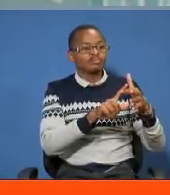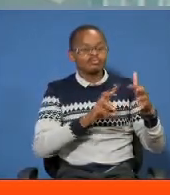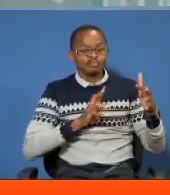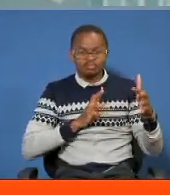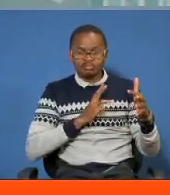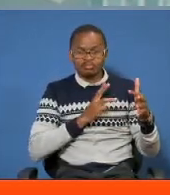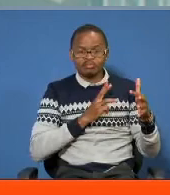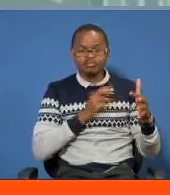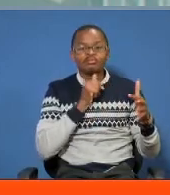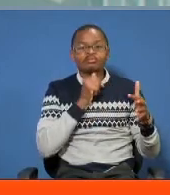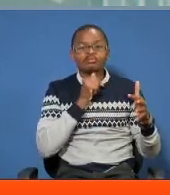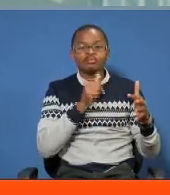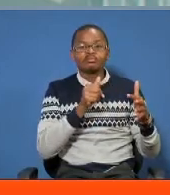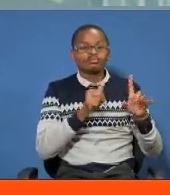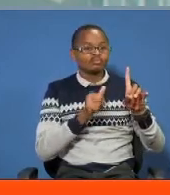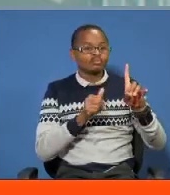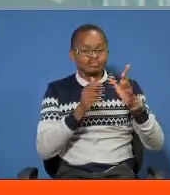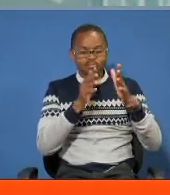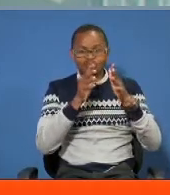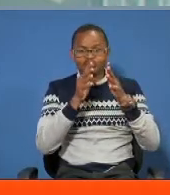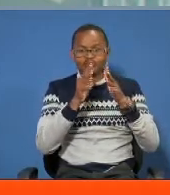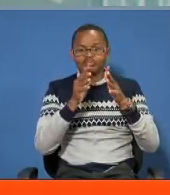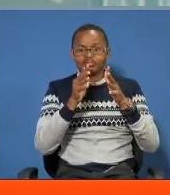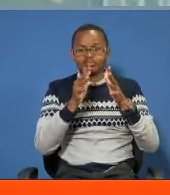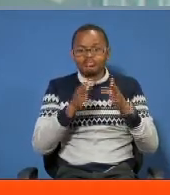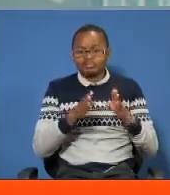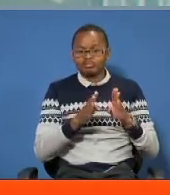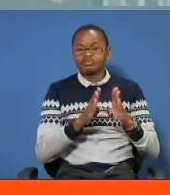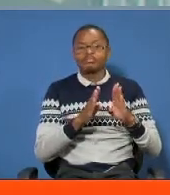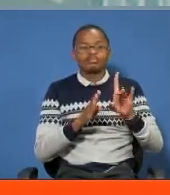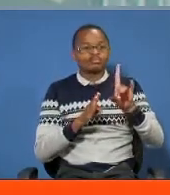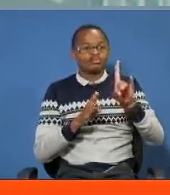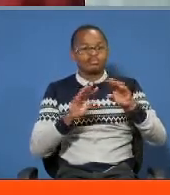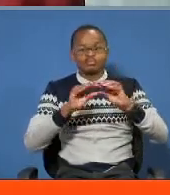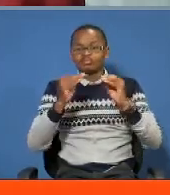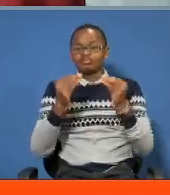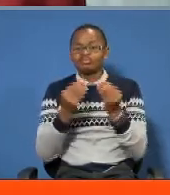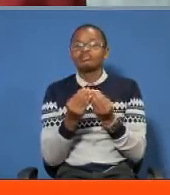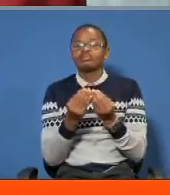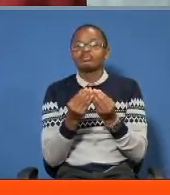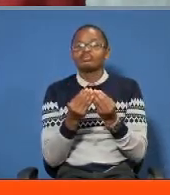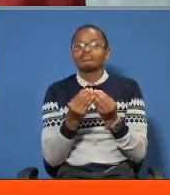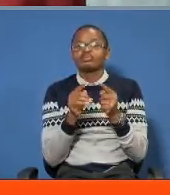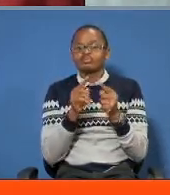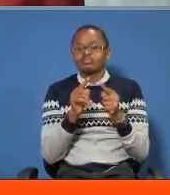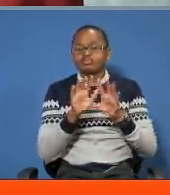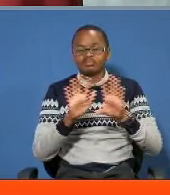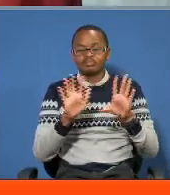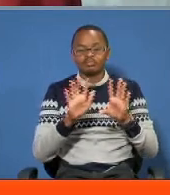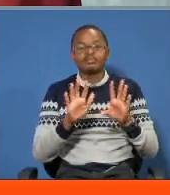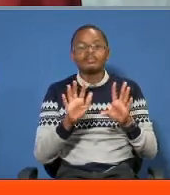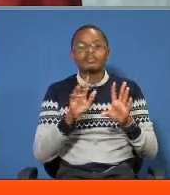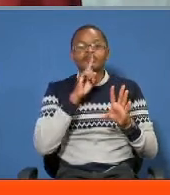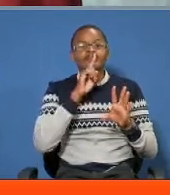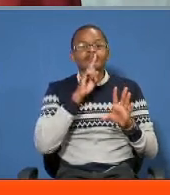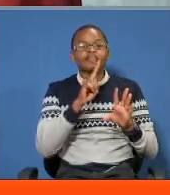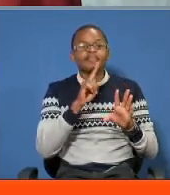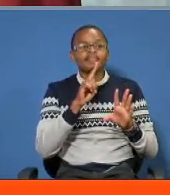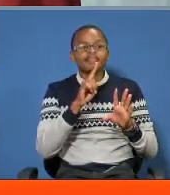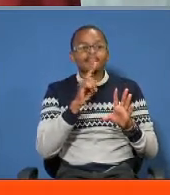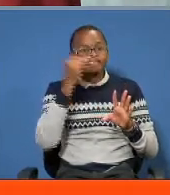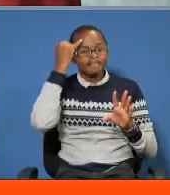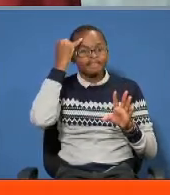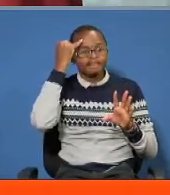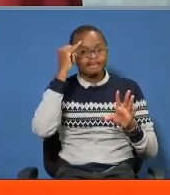now, not one person can enable, or not one organization can enable you to do all those elements. Yeah,